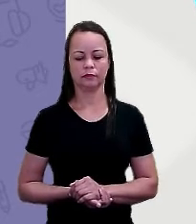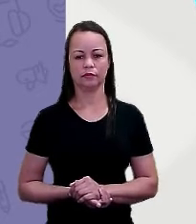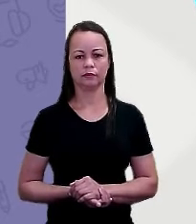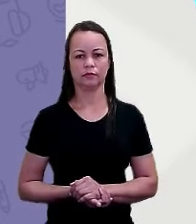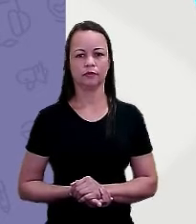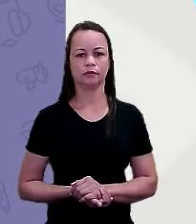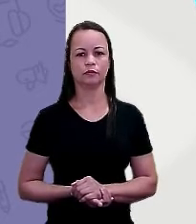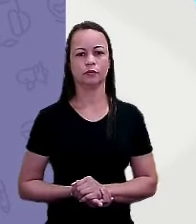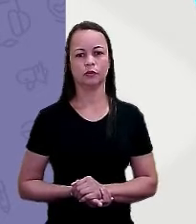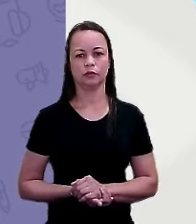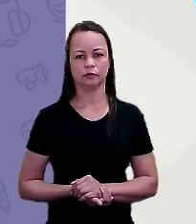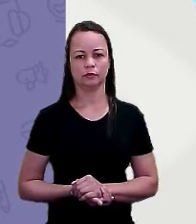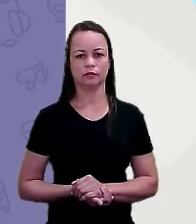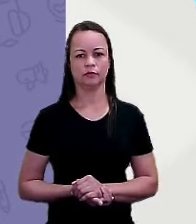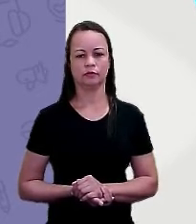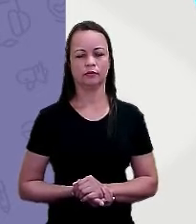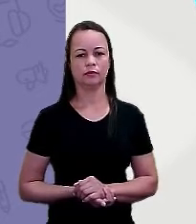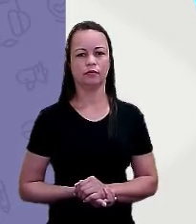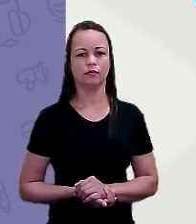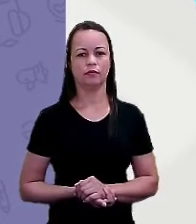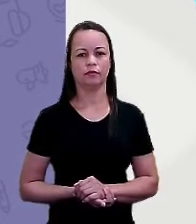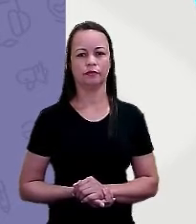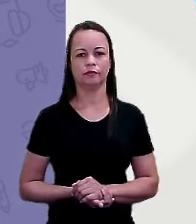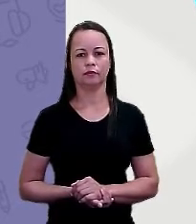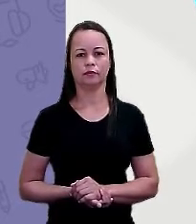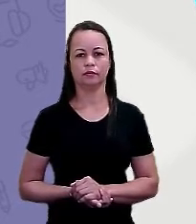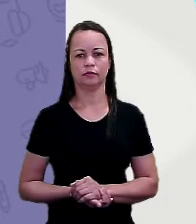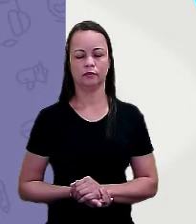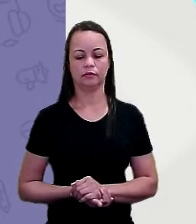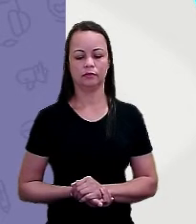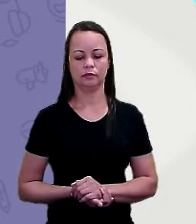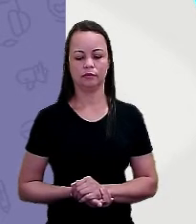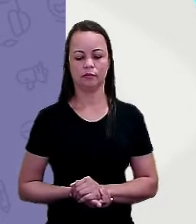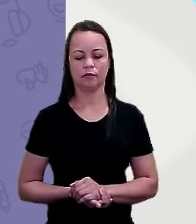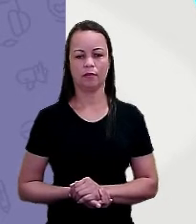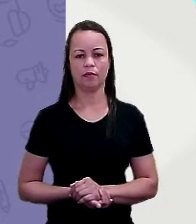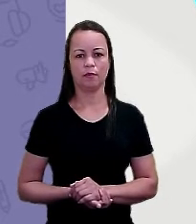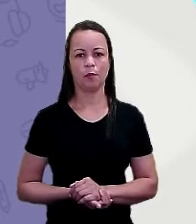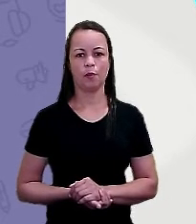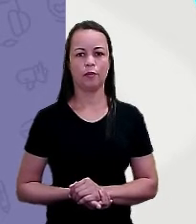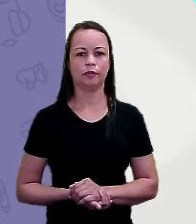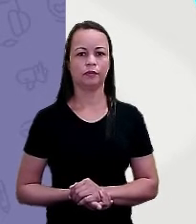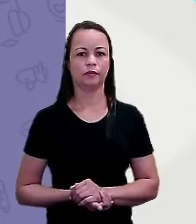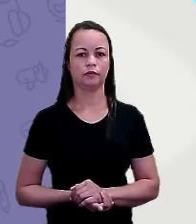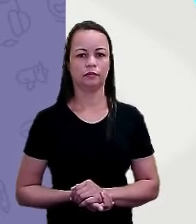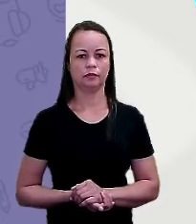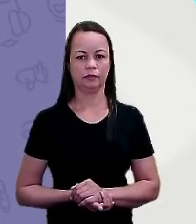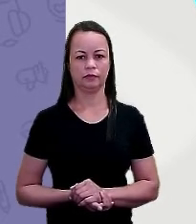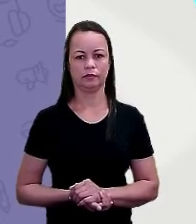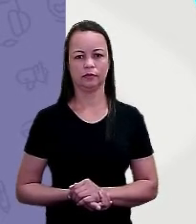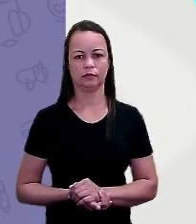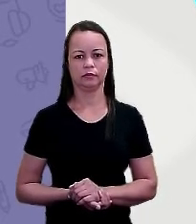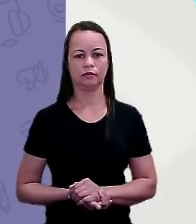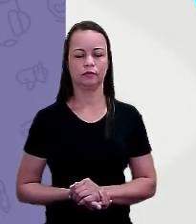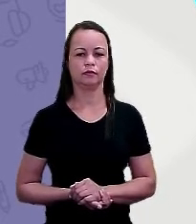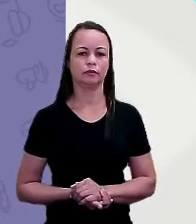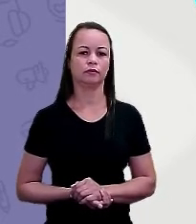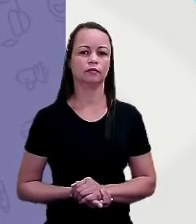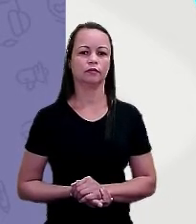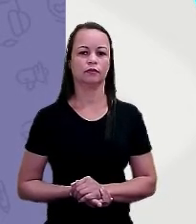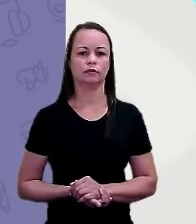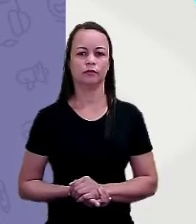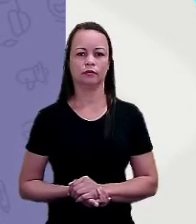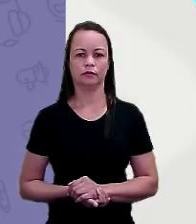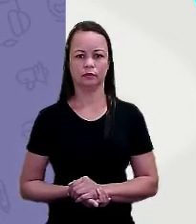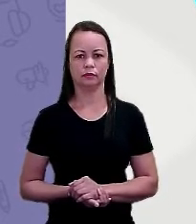nice because the time zone is different. Was urge? Yeah, yes, I know. I was one of the